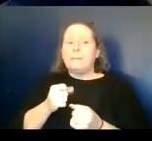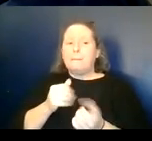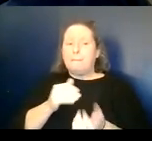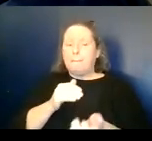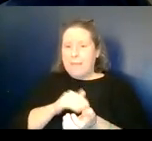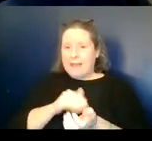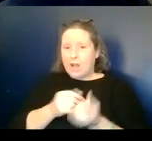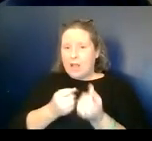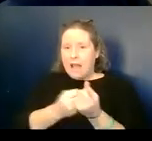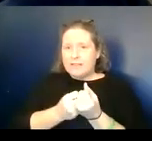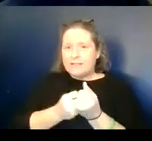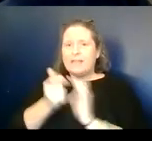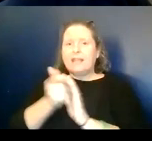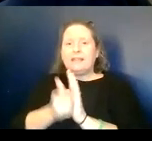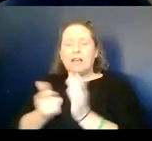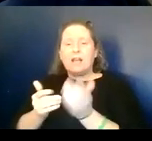is really great.